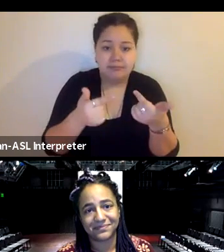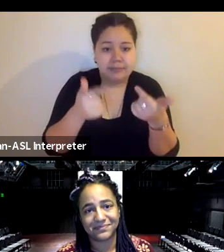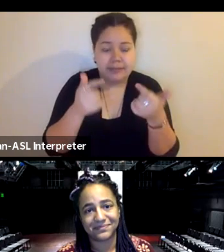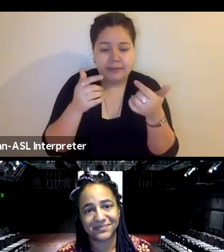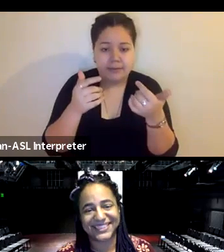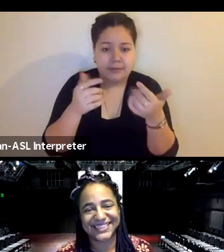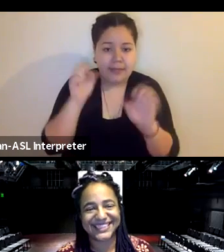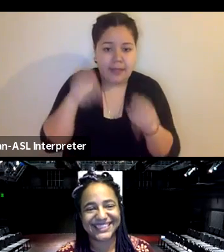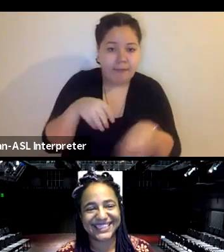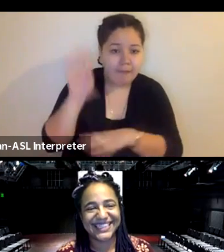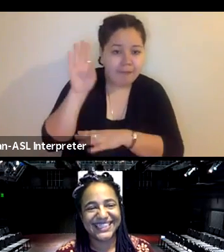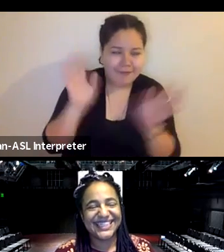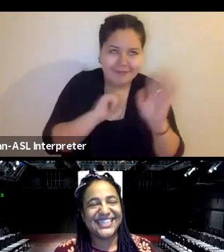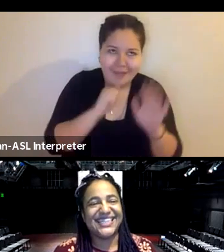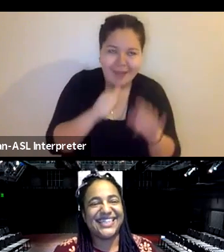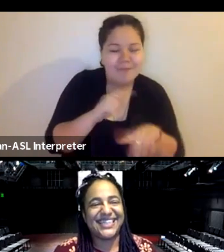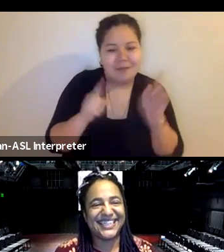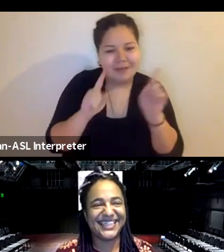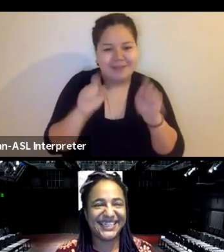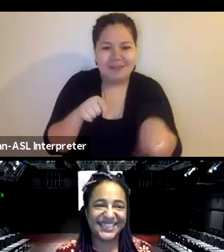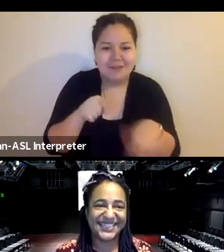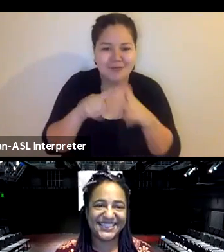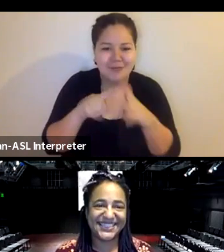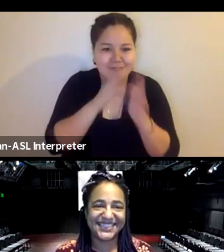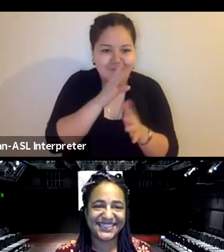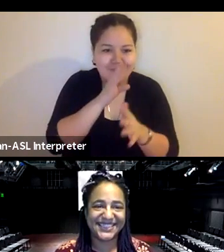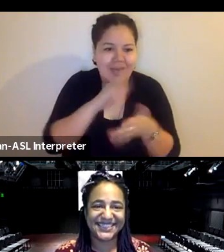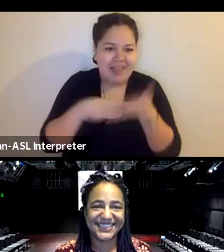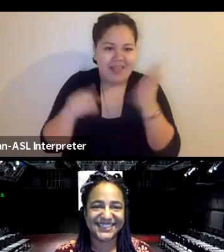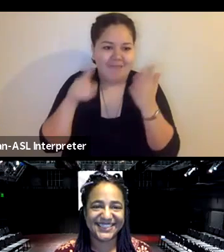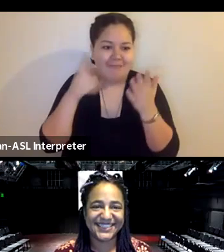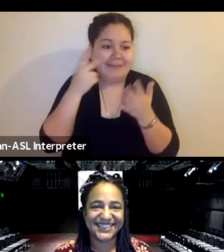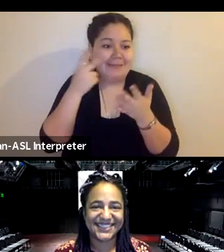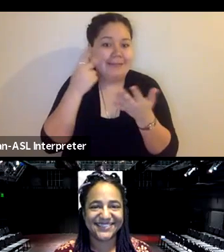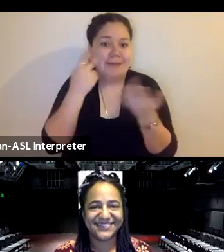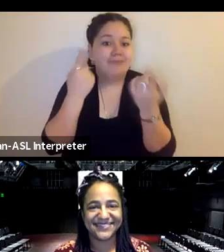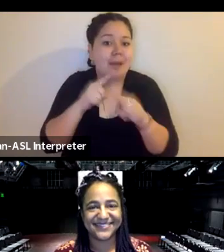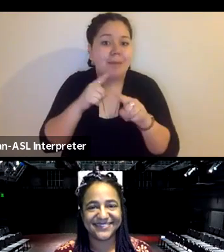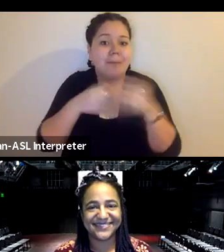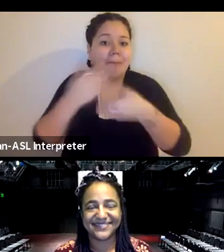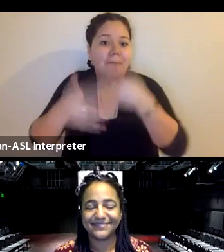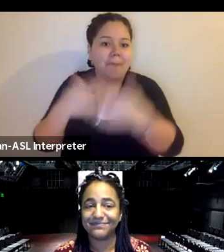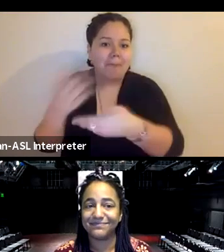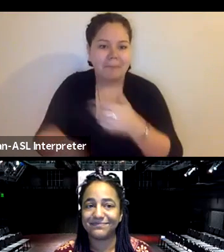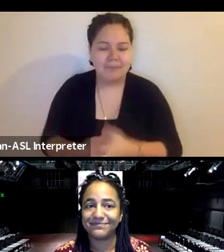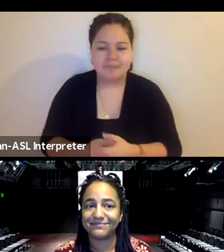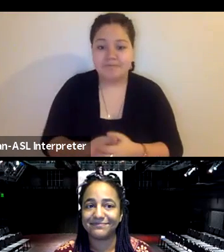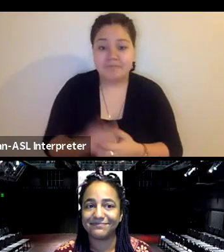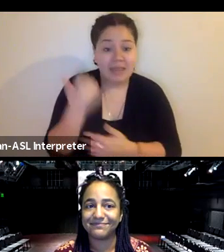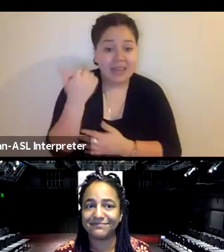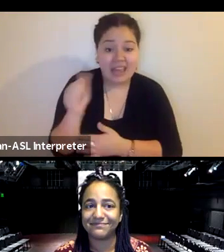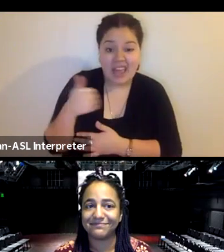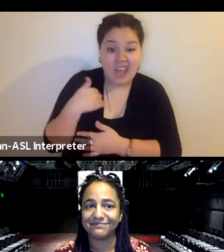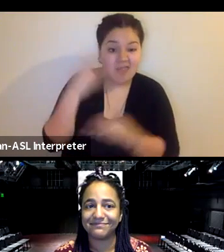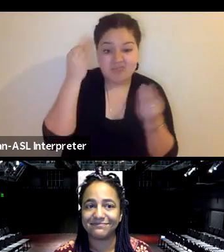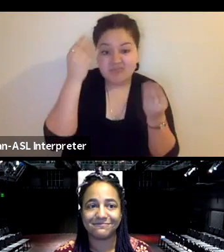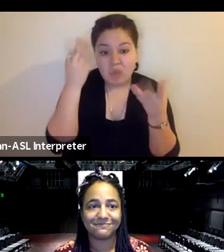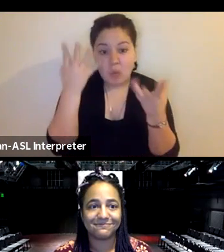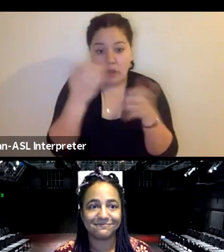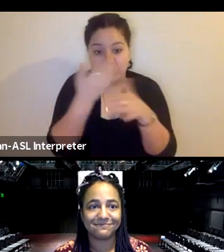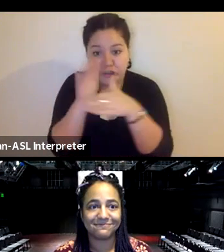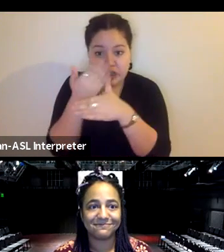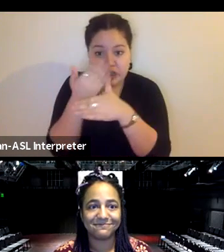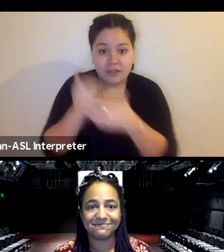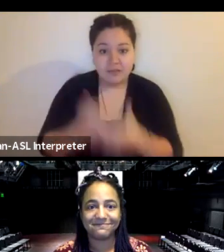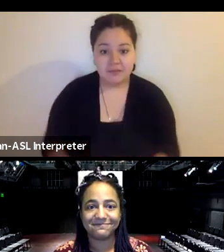raise your hand. We ain't that fancy. And then we'll go from there. Yeah, so does anyone have some immediate thoughts for our viewers at